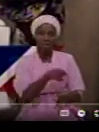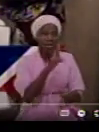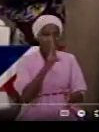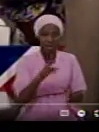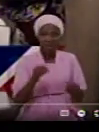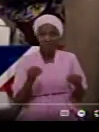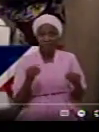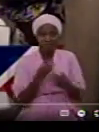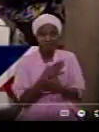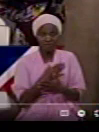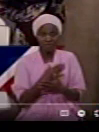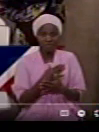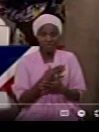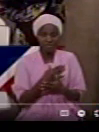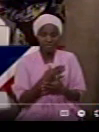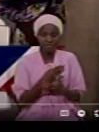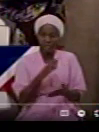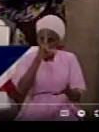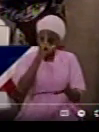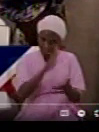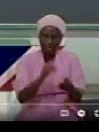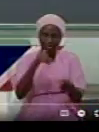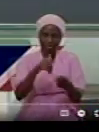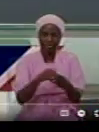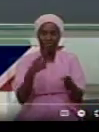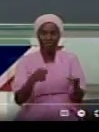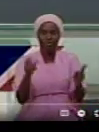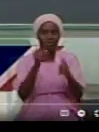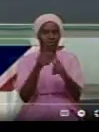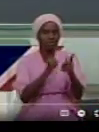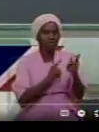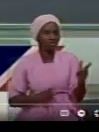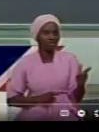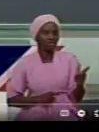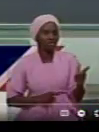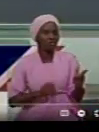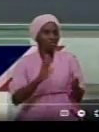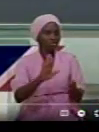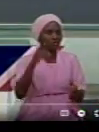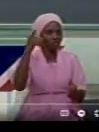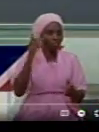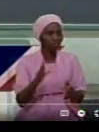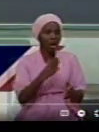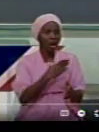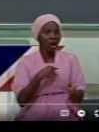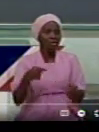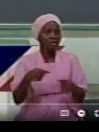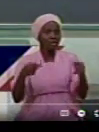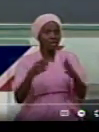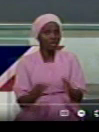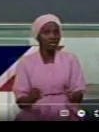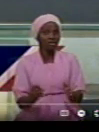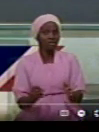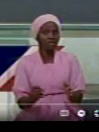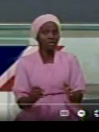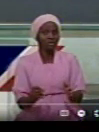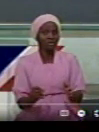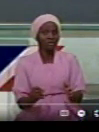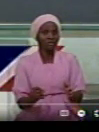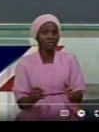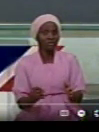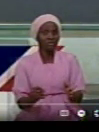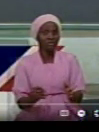do? Believe in the word of the Lord your God. And the enemy outnumbered